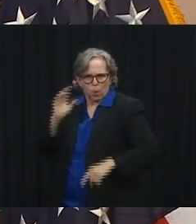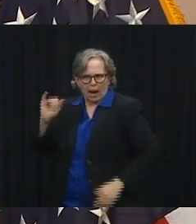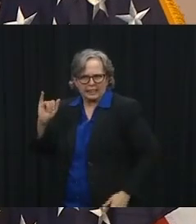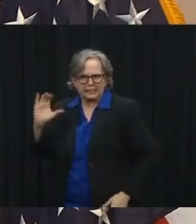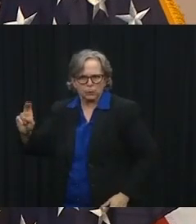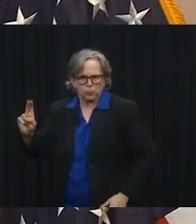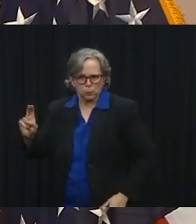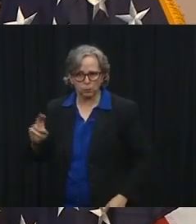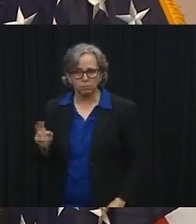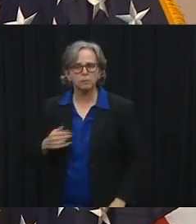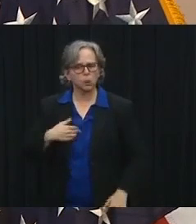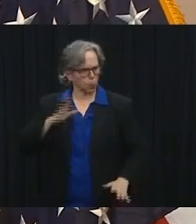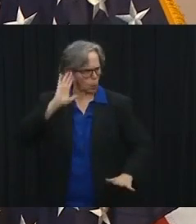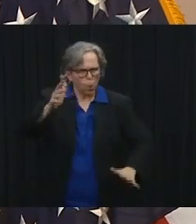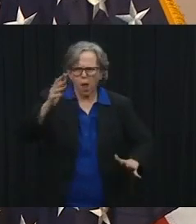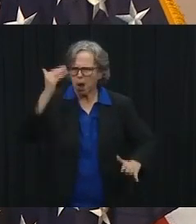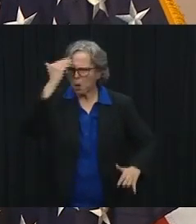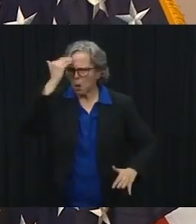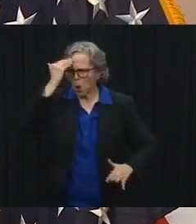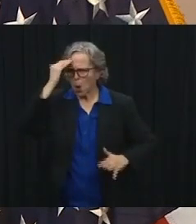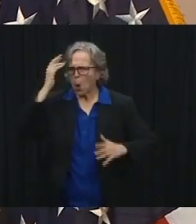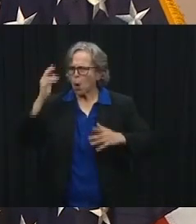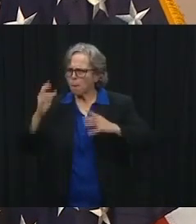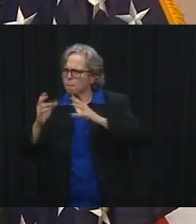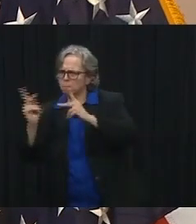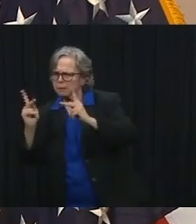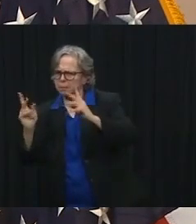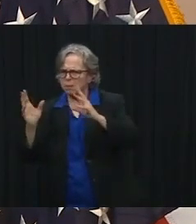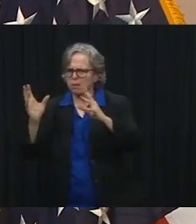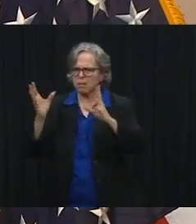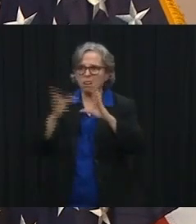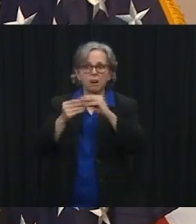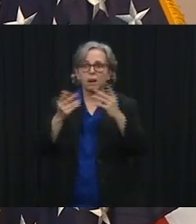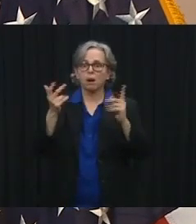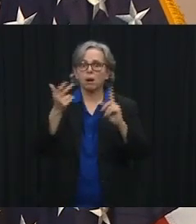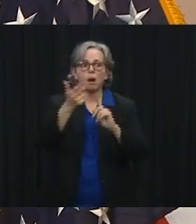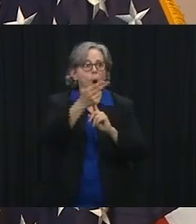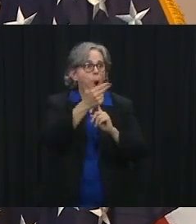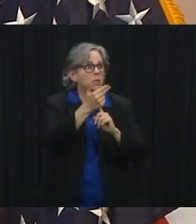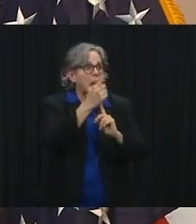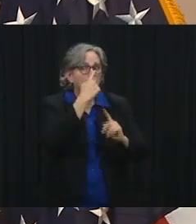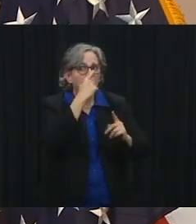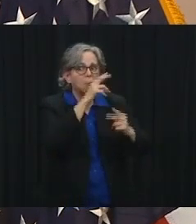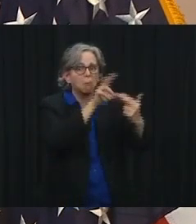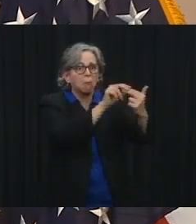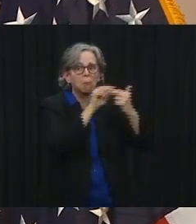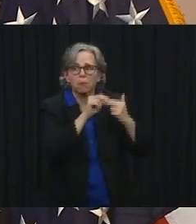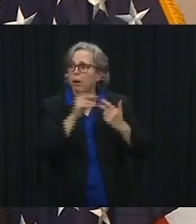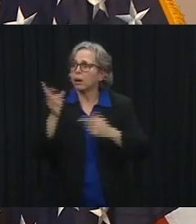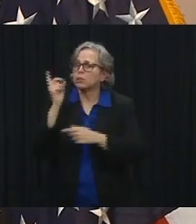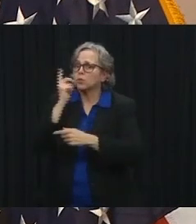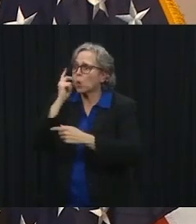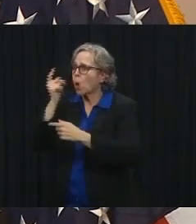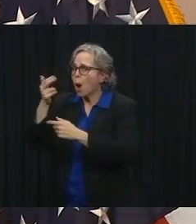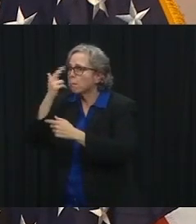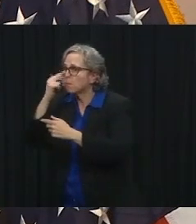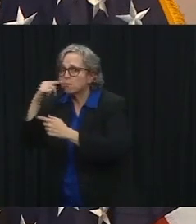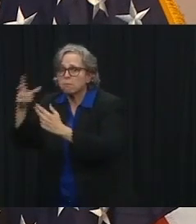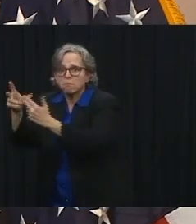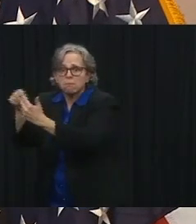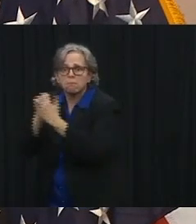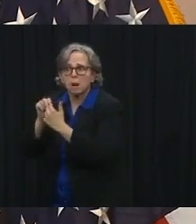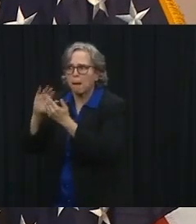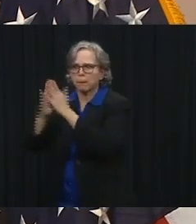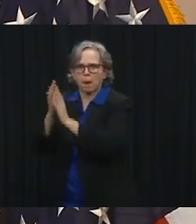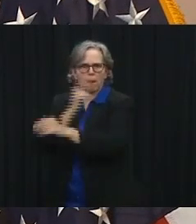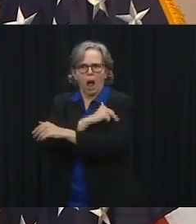days to come, about hotels, and even dorm rooms being turned into hospital units.